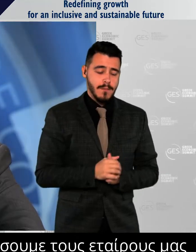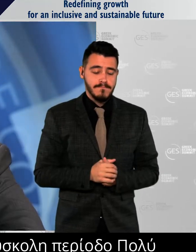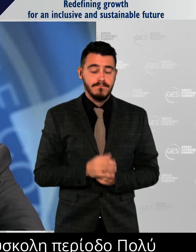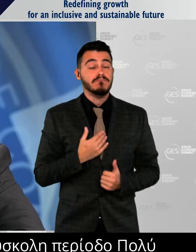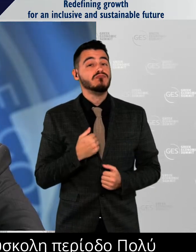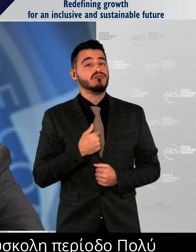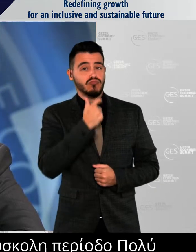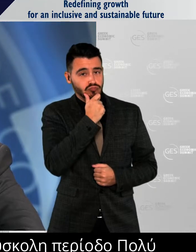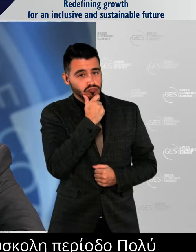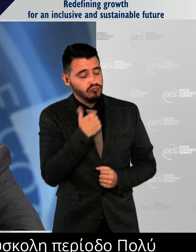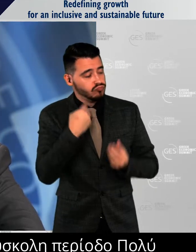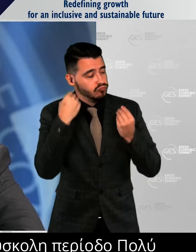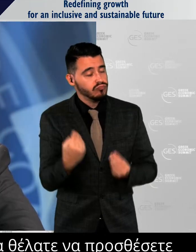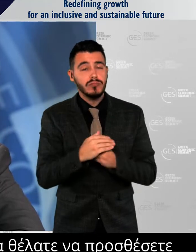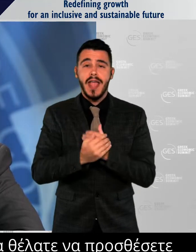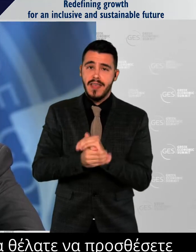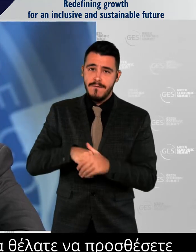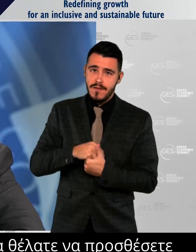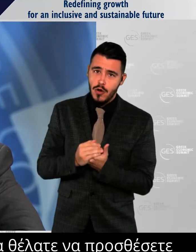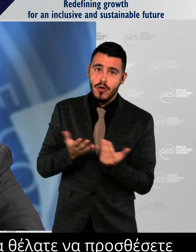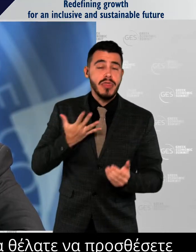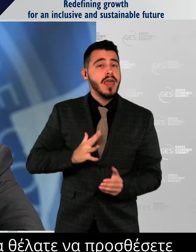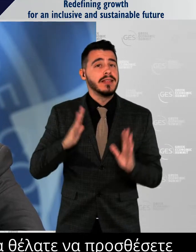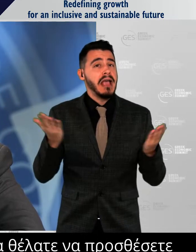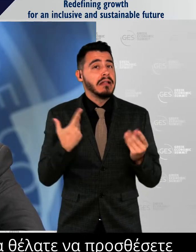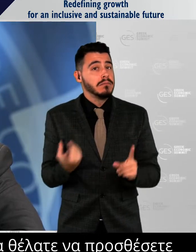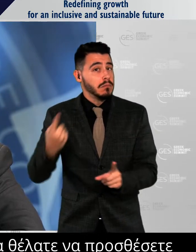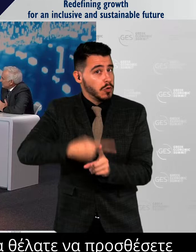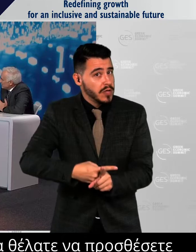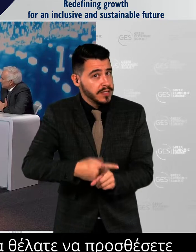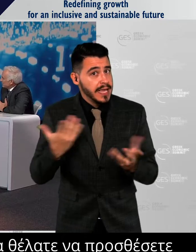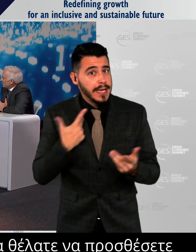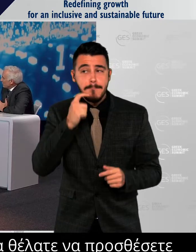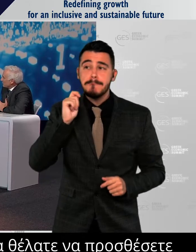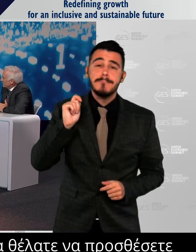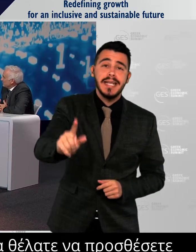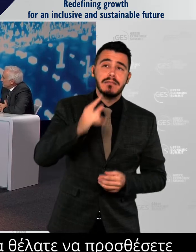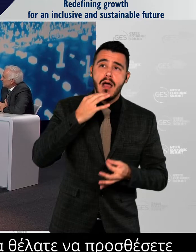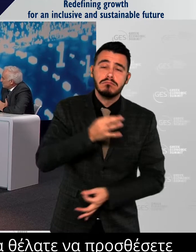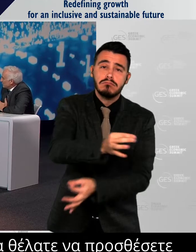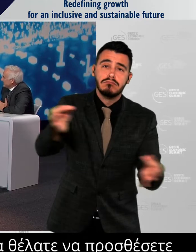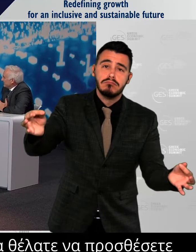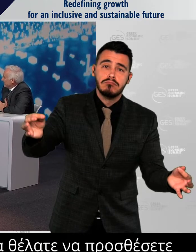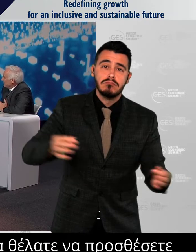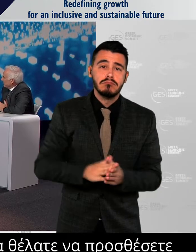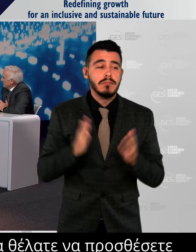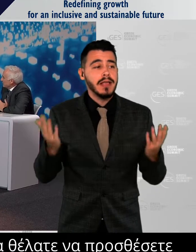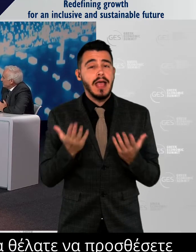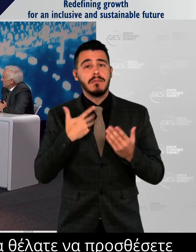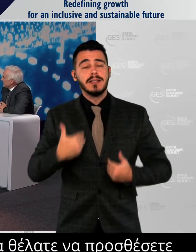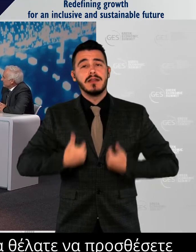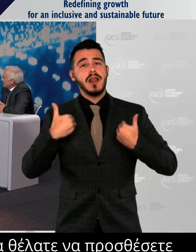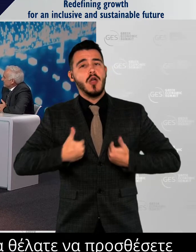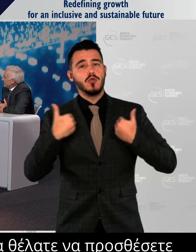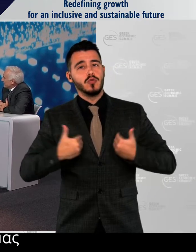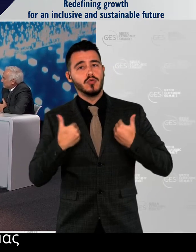to also to the, let's say, to the Greek young people who are using technology much more right now in